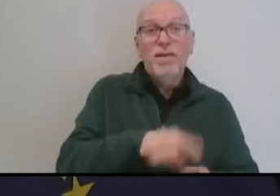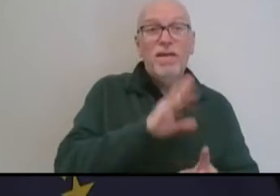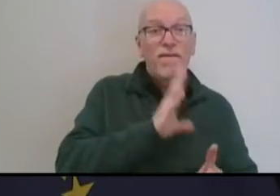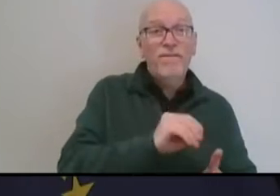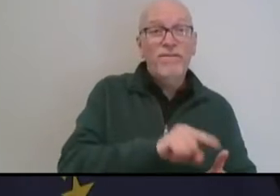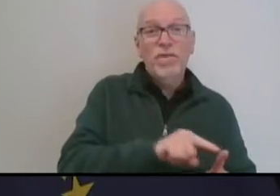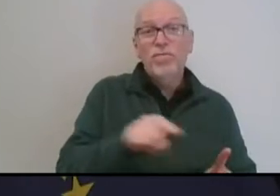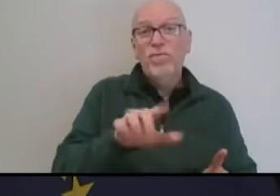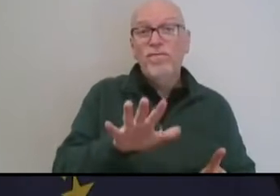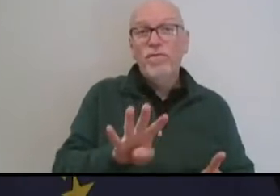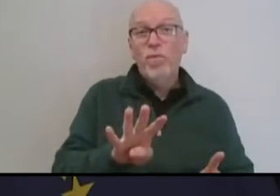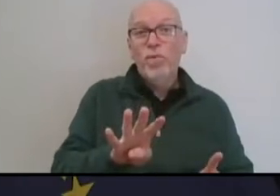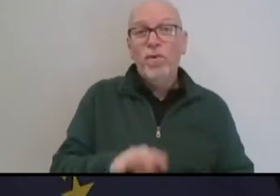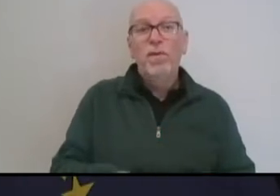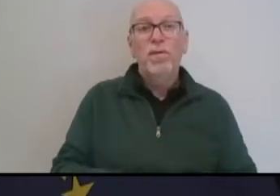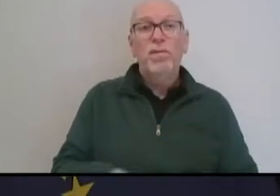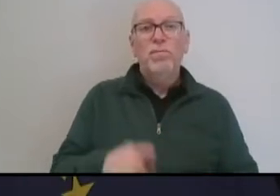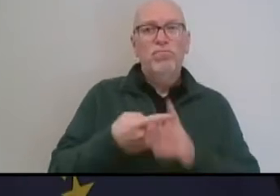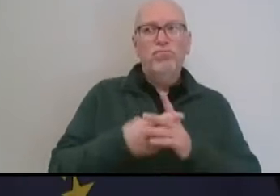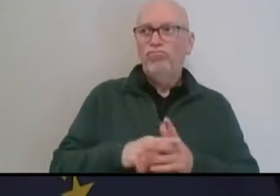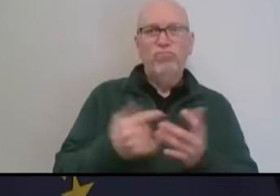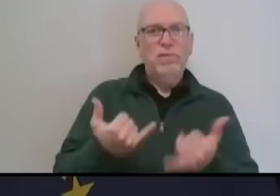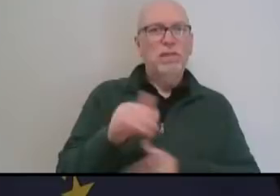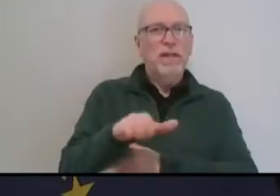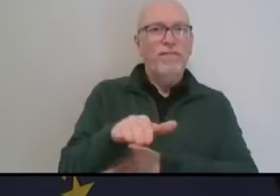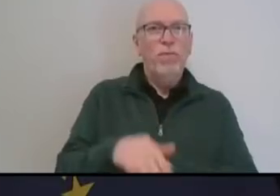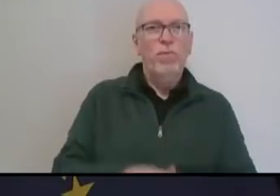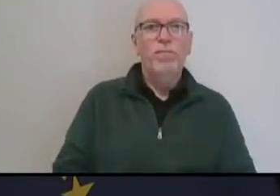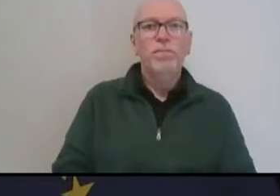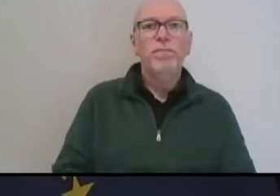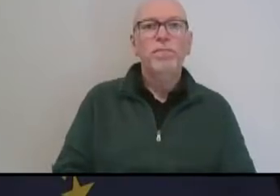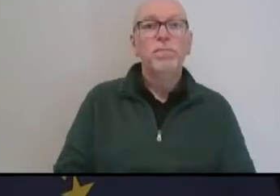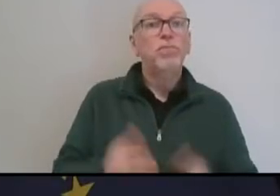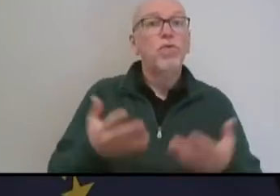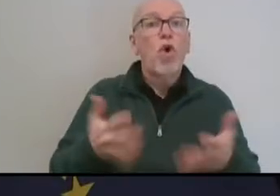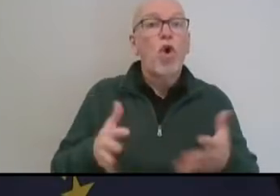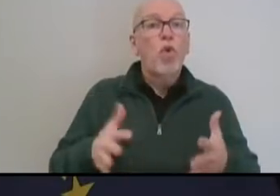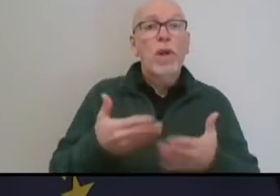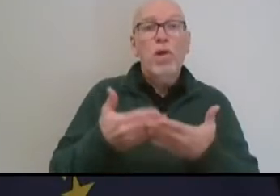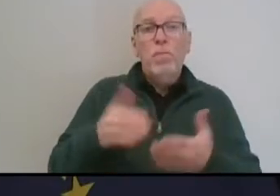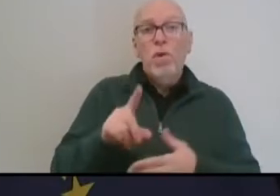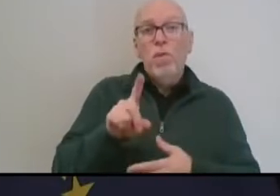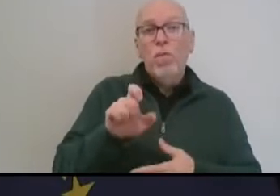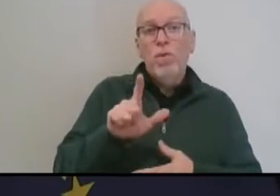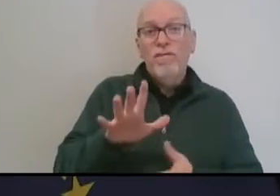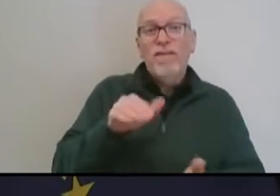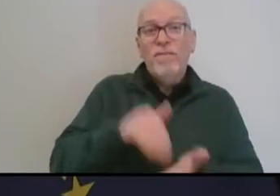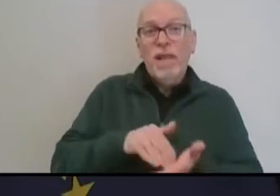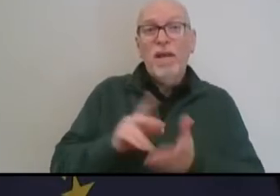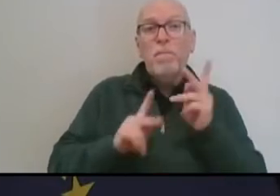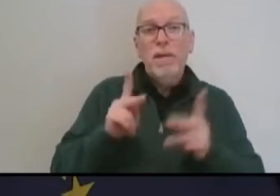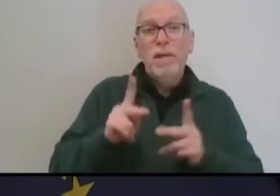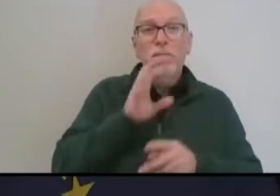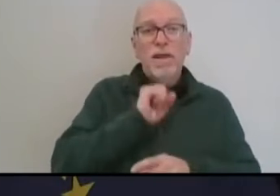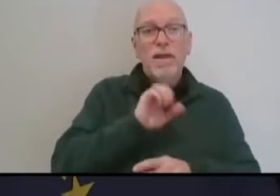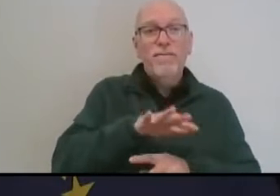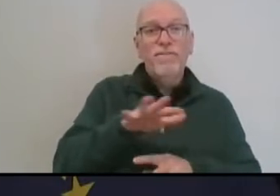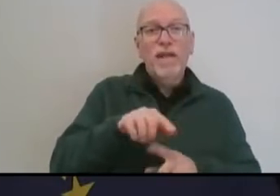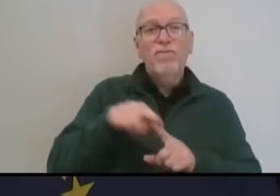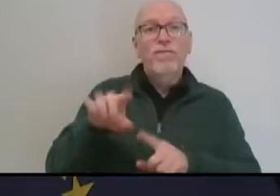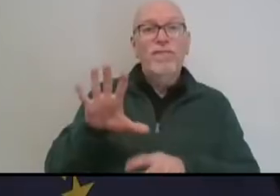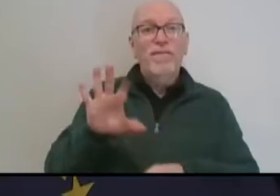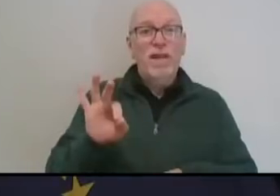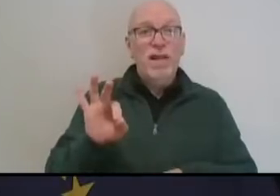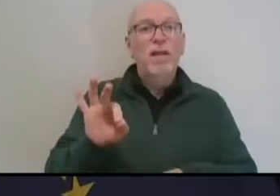to 54, effective this afternoon. Already, nearly 125,000 people aged 55 to